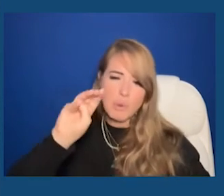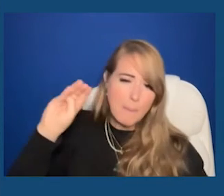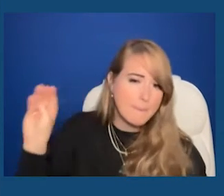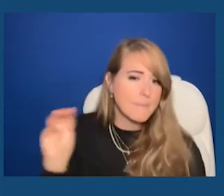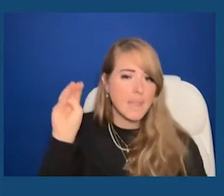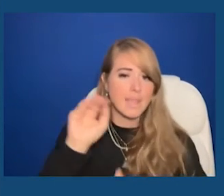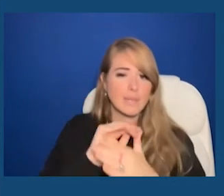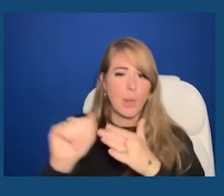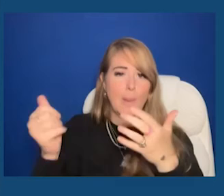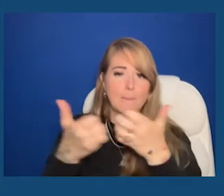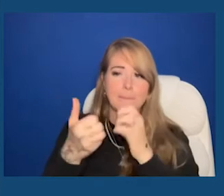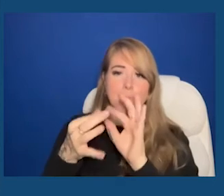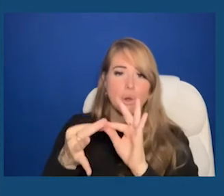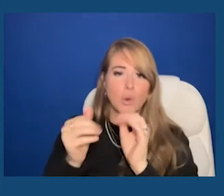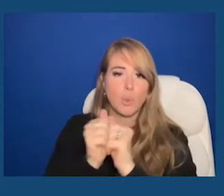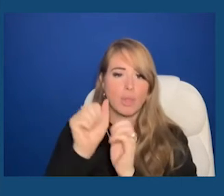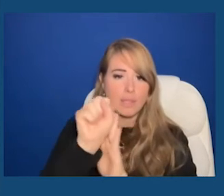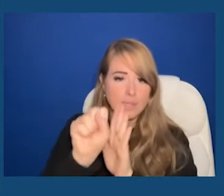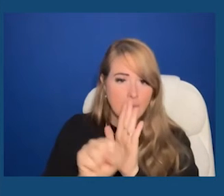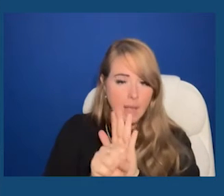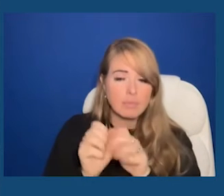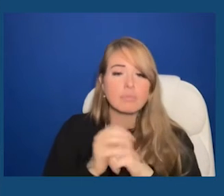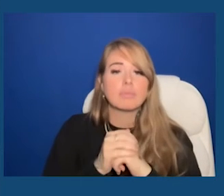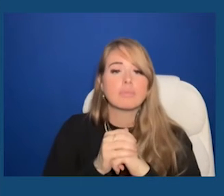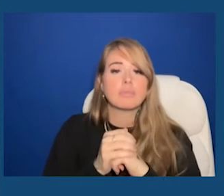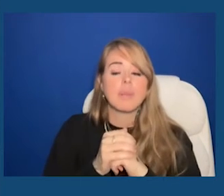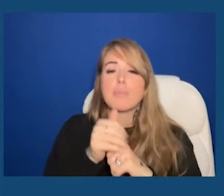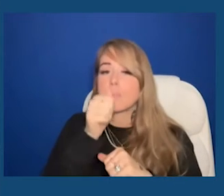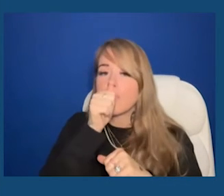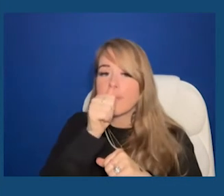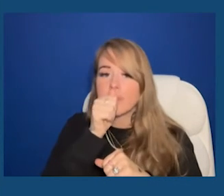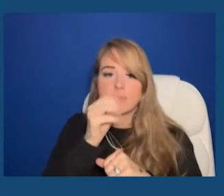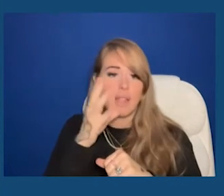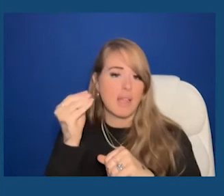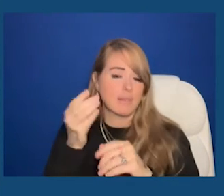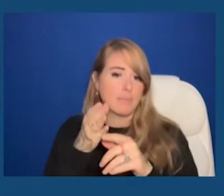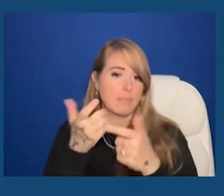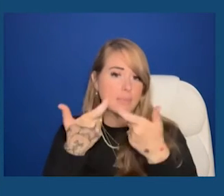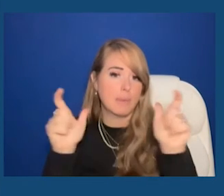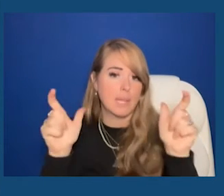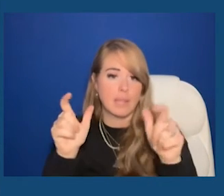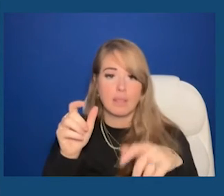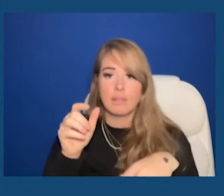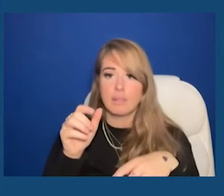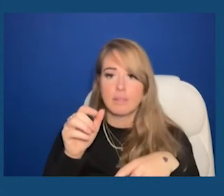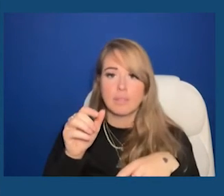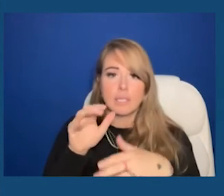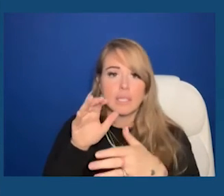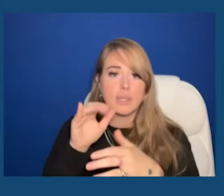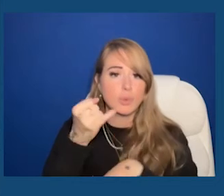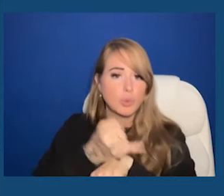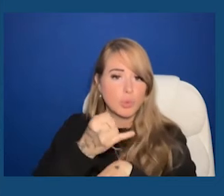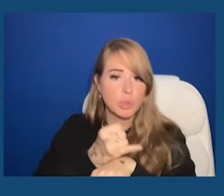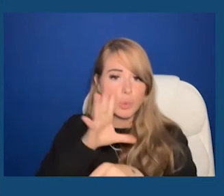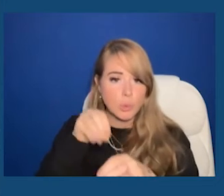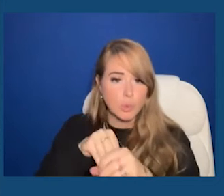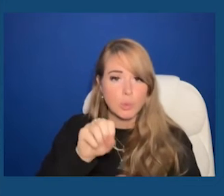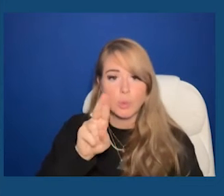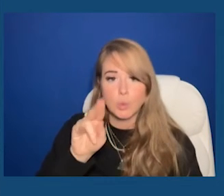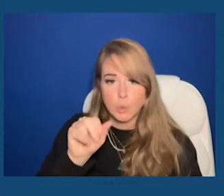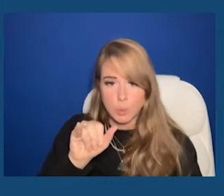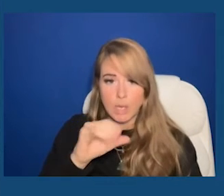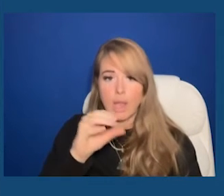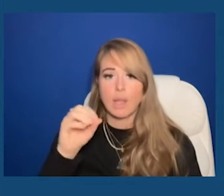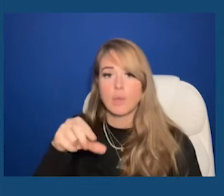the state, private sector, and major academic institutions, including SUNY and CUNY, because we're